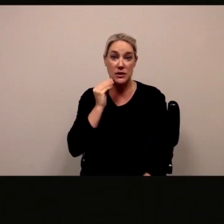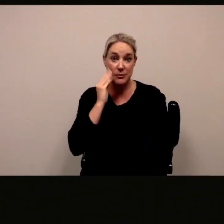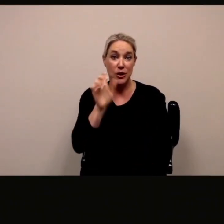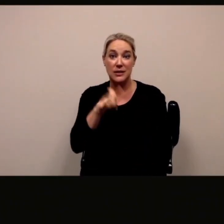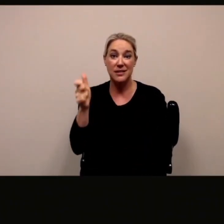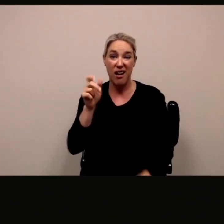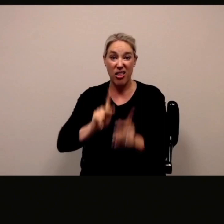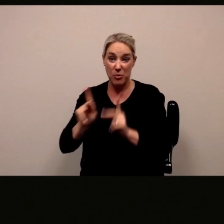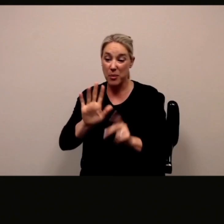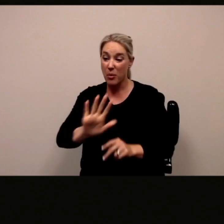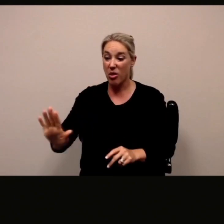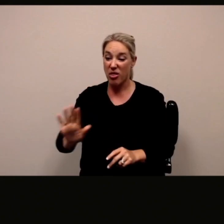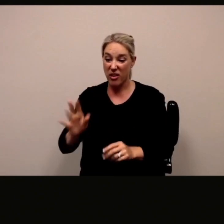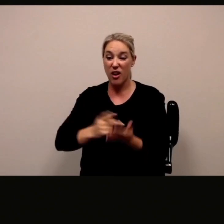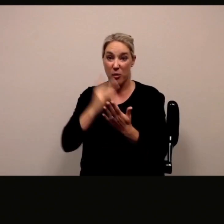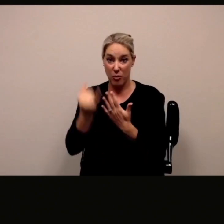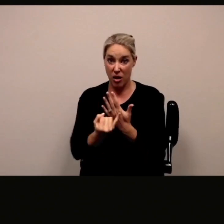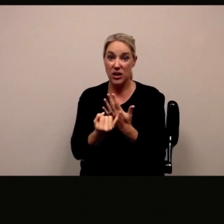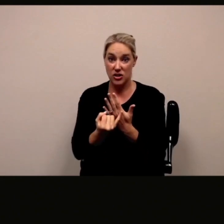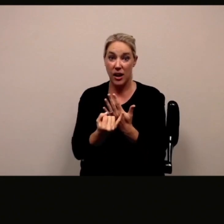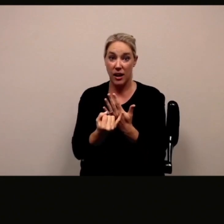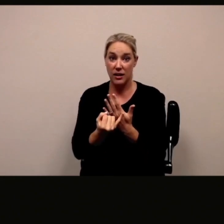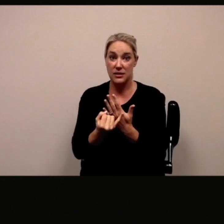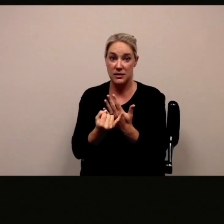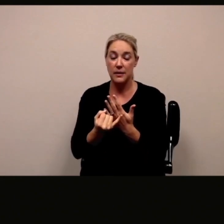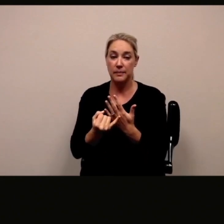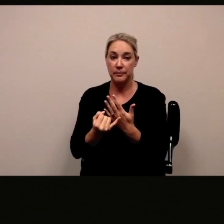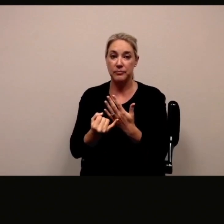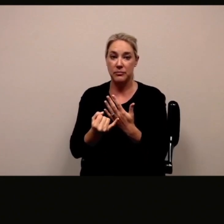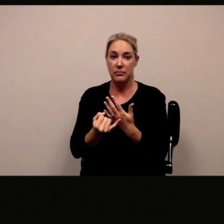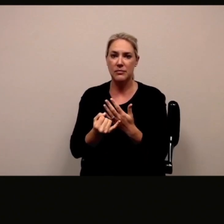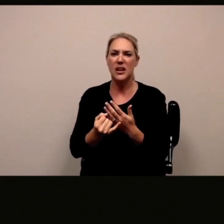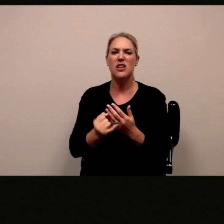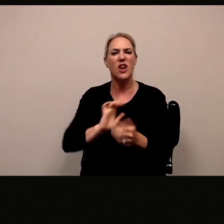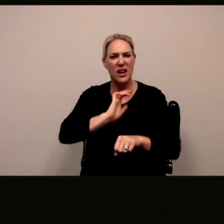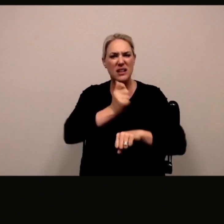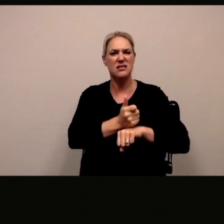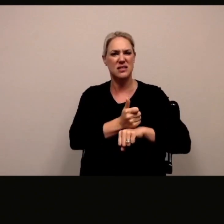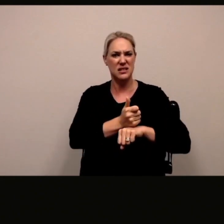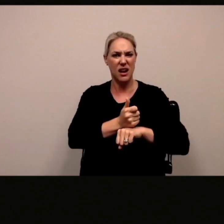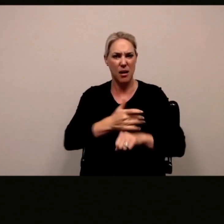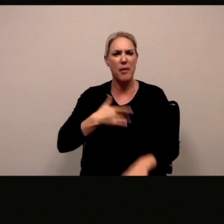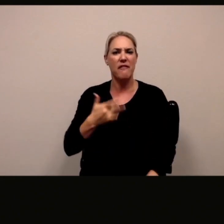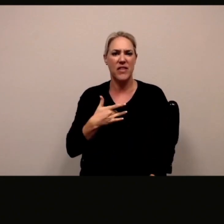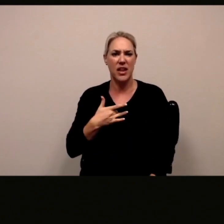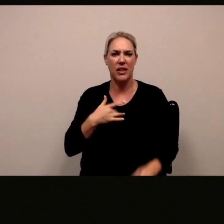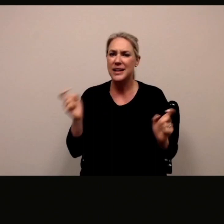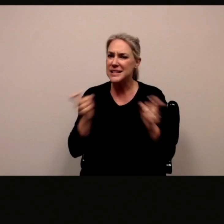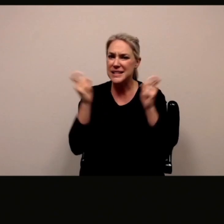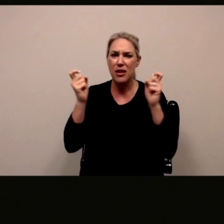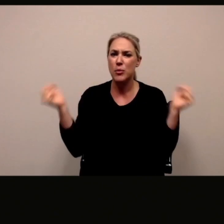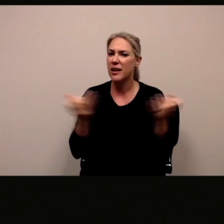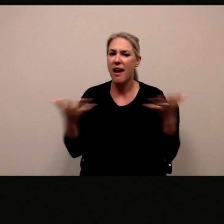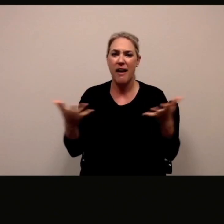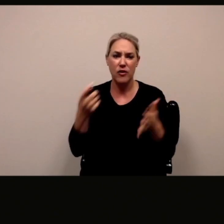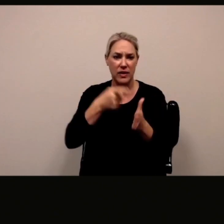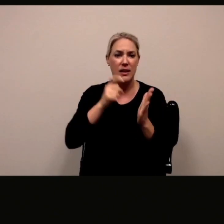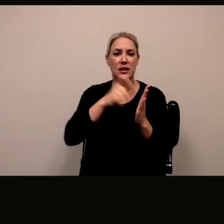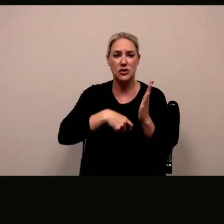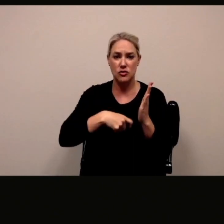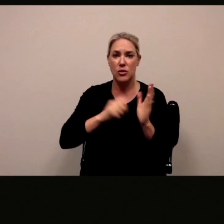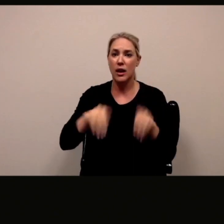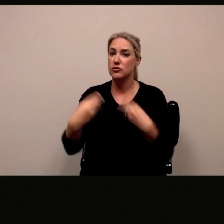said, you've got to make it kind of a feeling in your class and celebrate everything that Scratch has to offer.